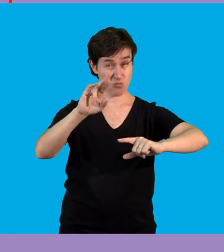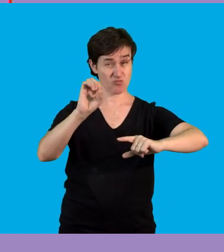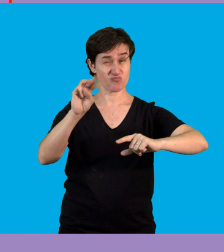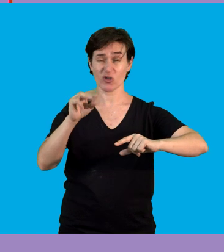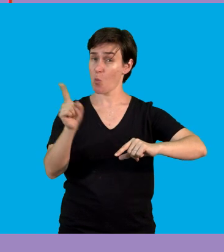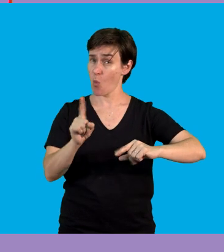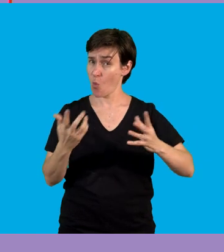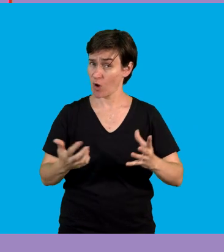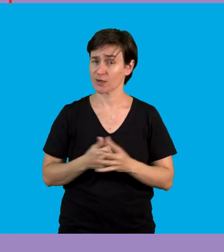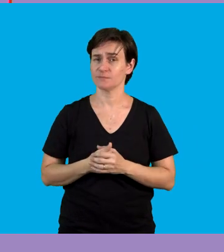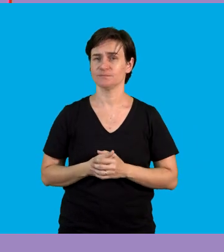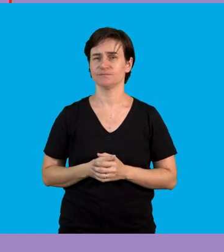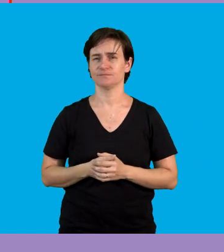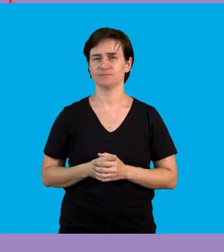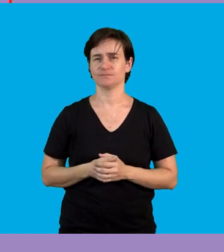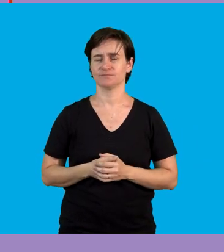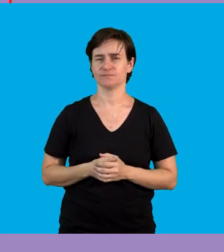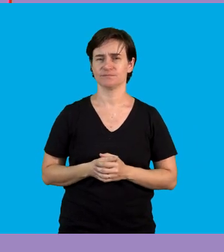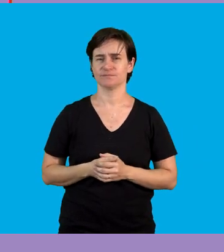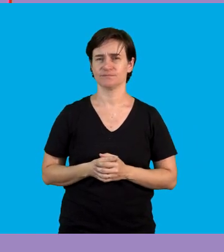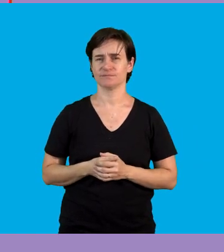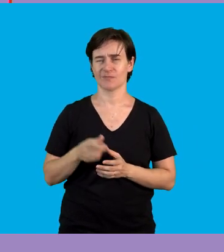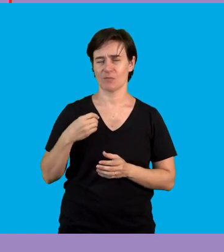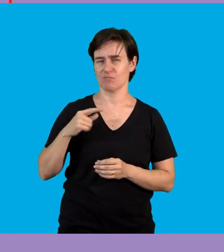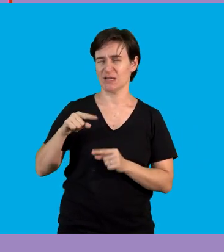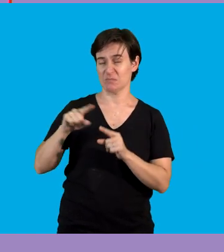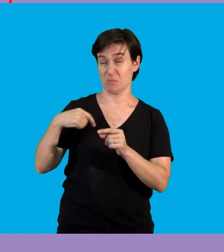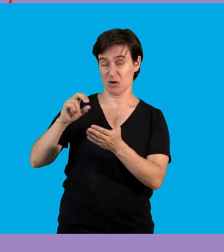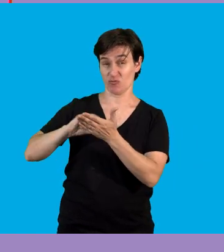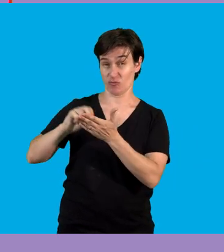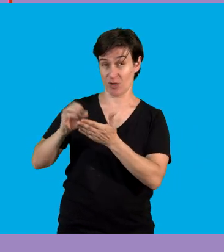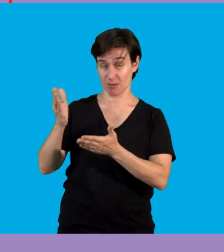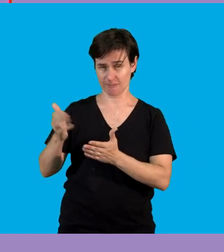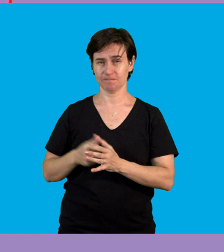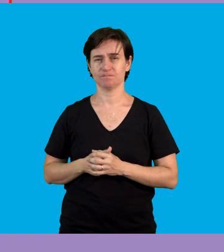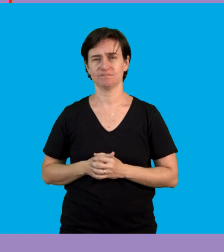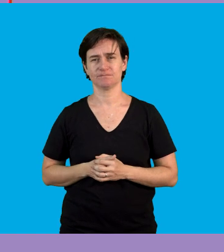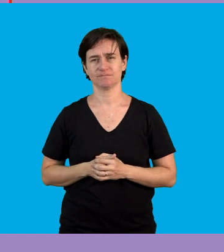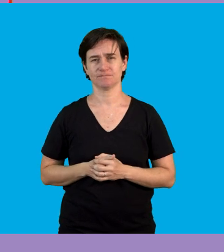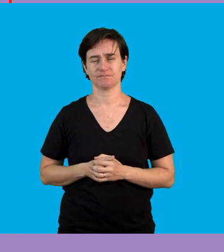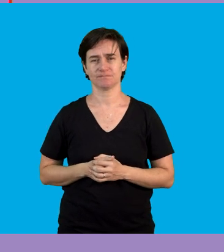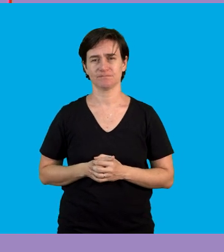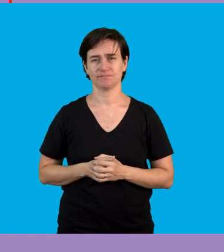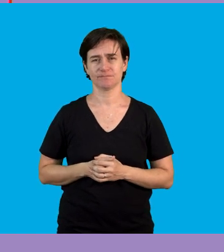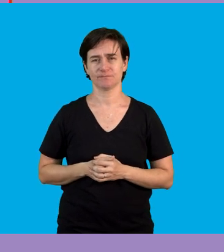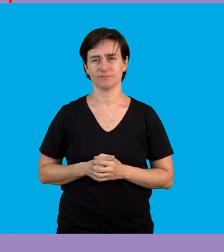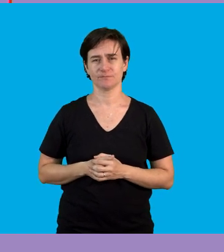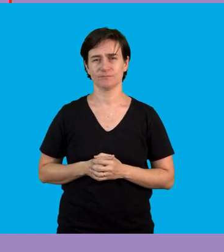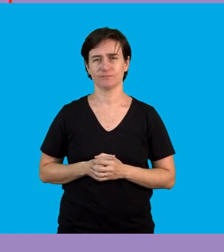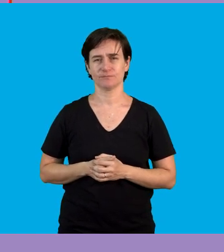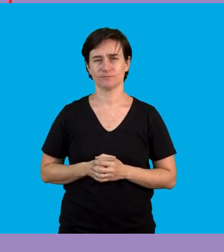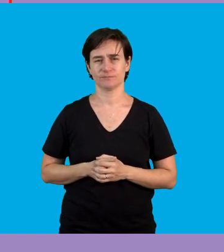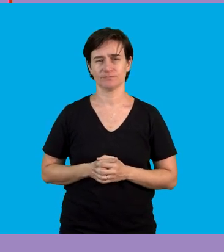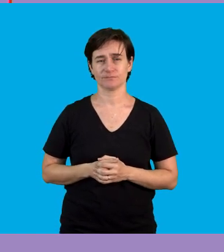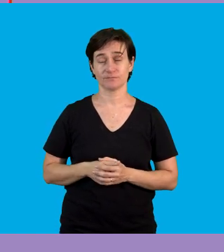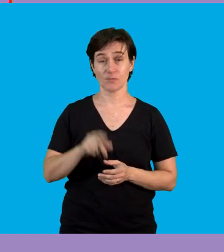now let me write it down here since we have more space there. So the volume of a triangular prism will be